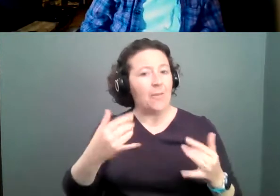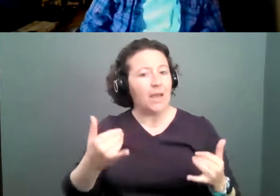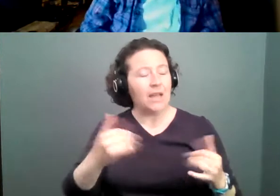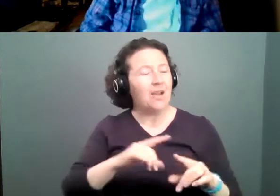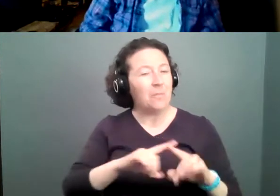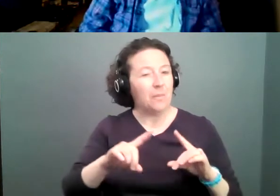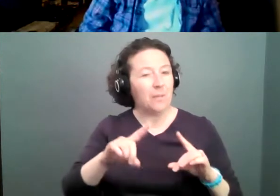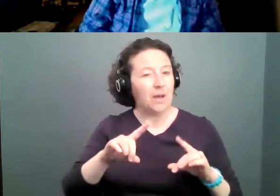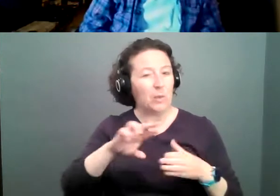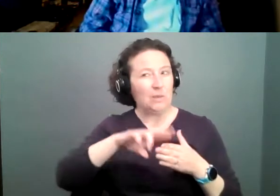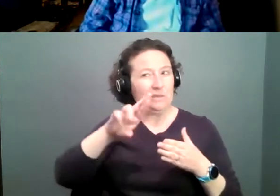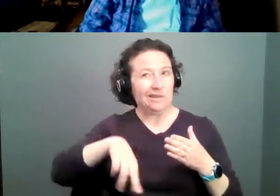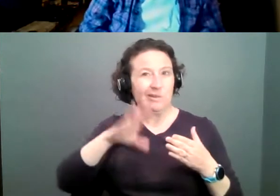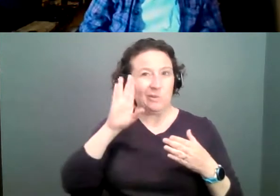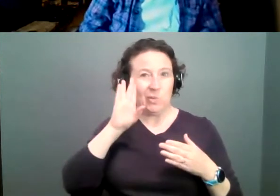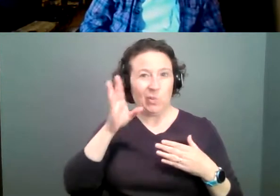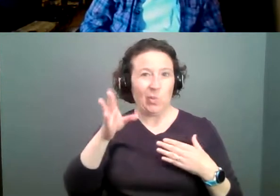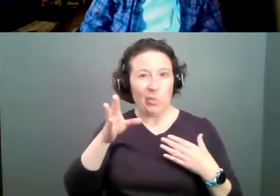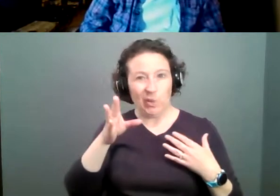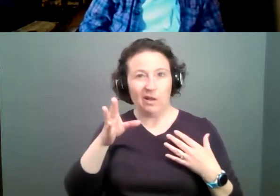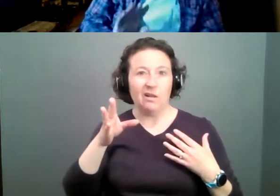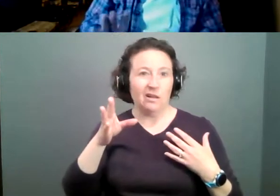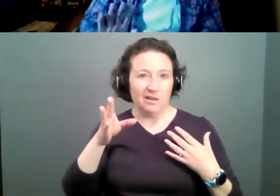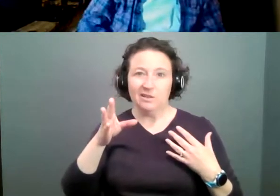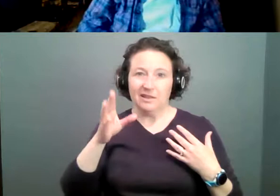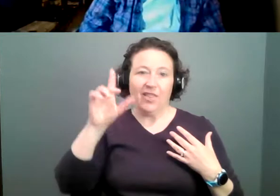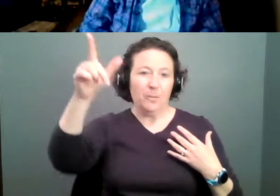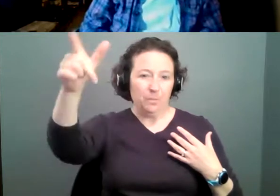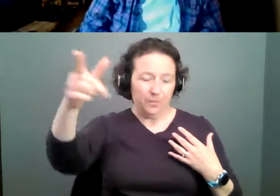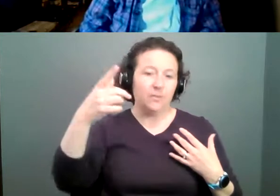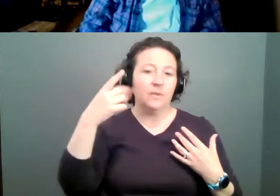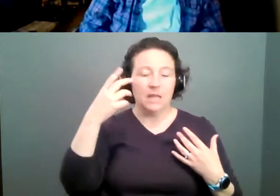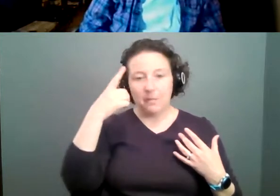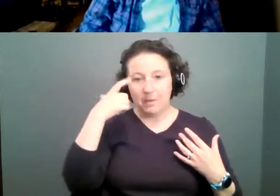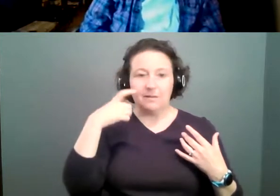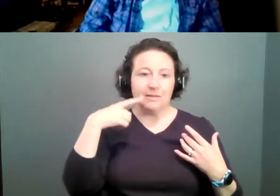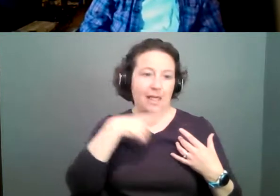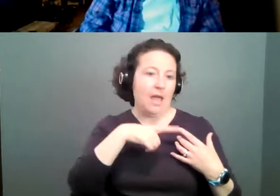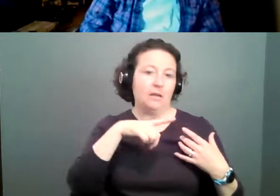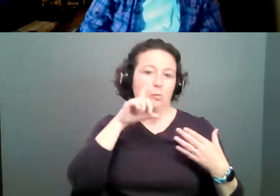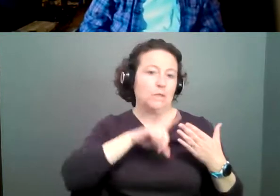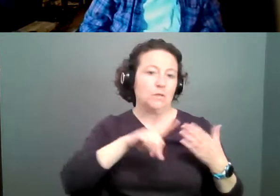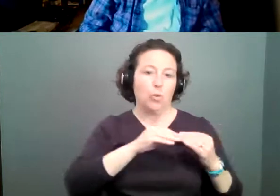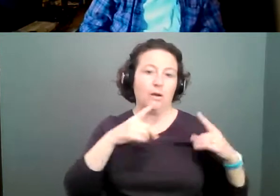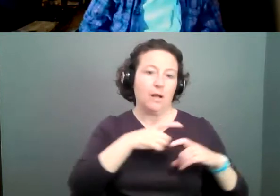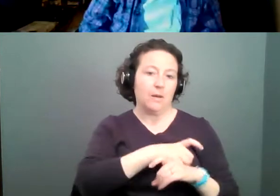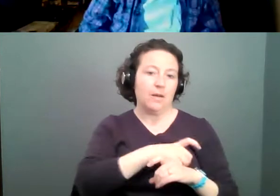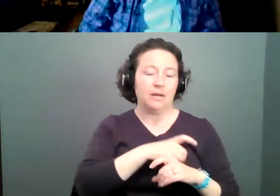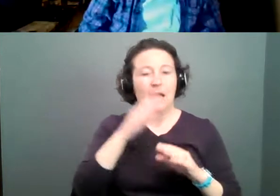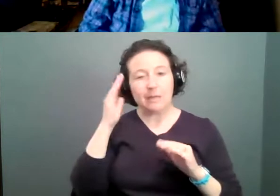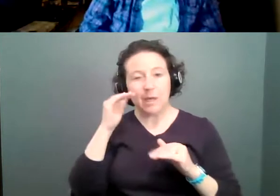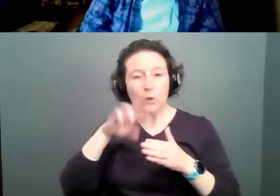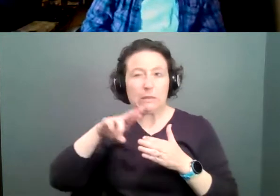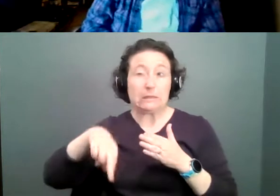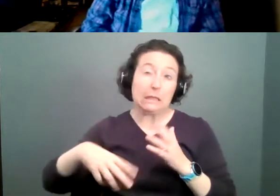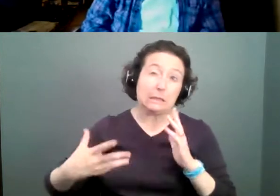see any results from those studies. They're more complicated to do for a number of reasons, probably until